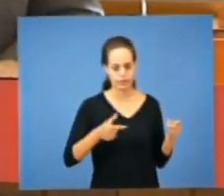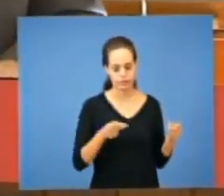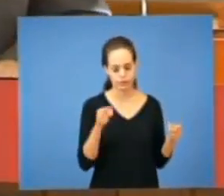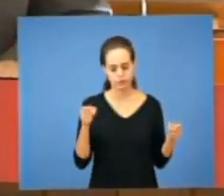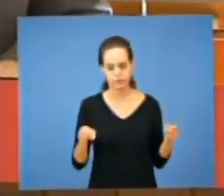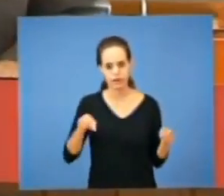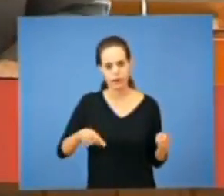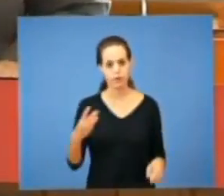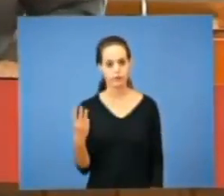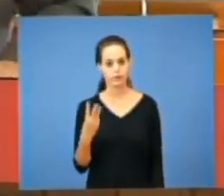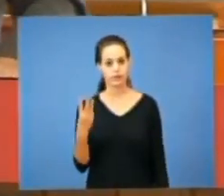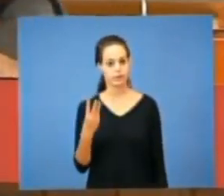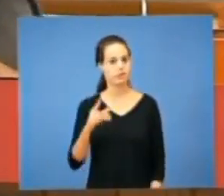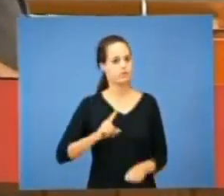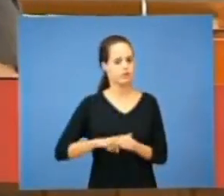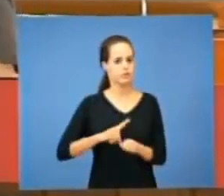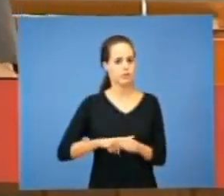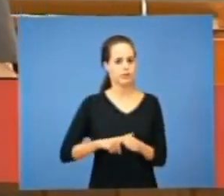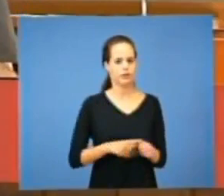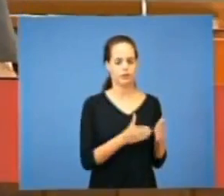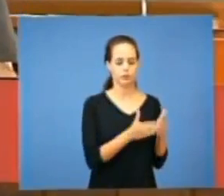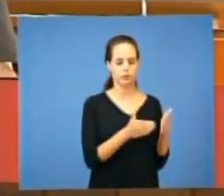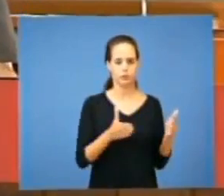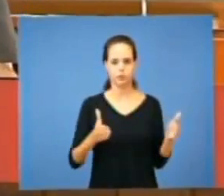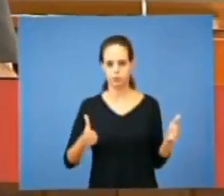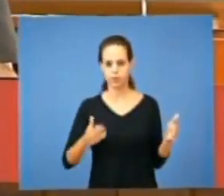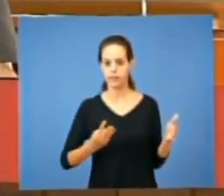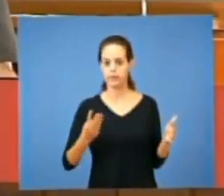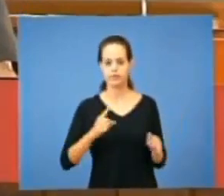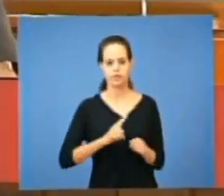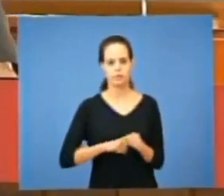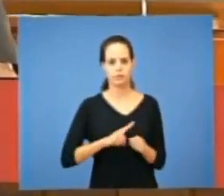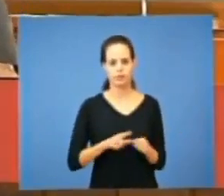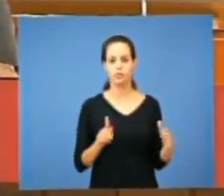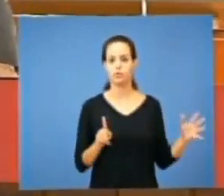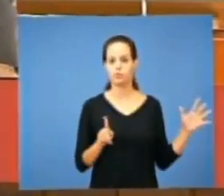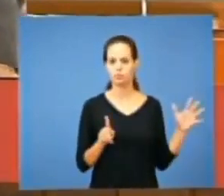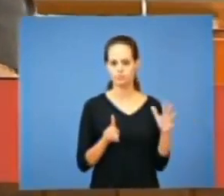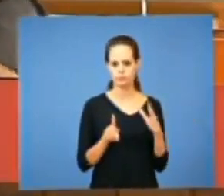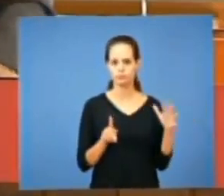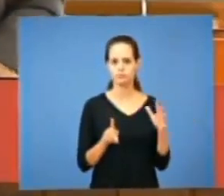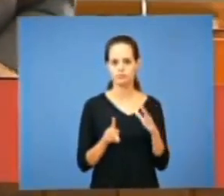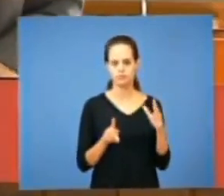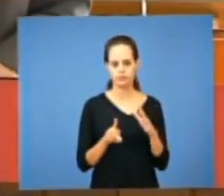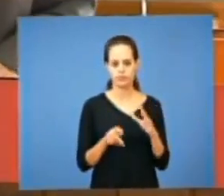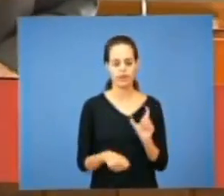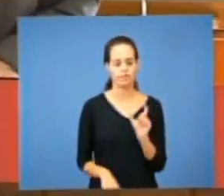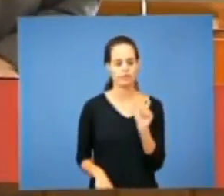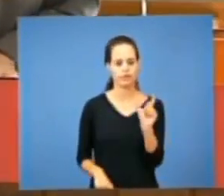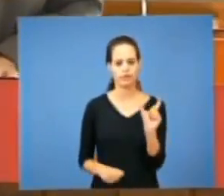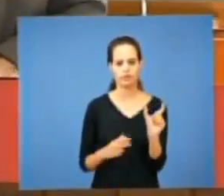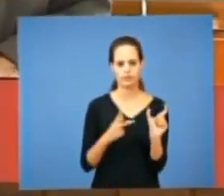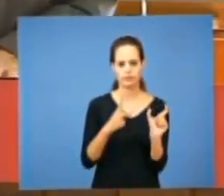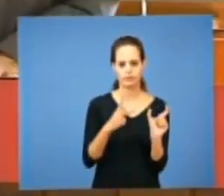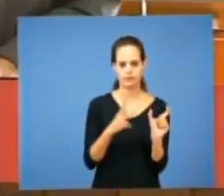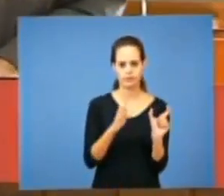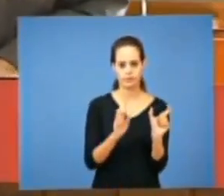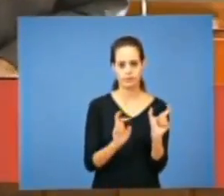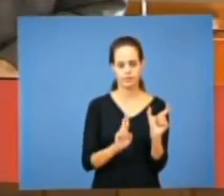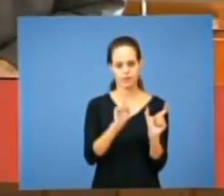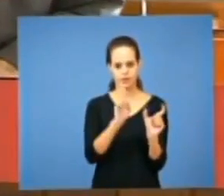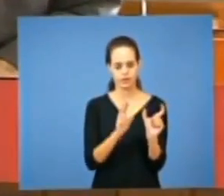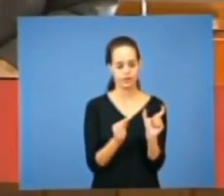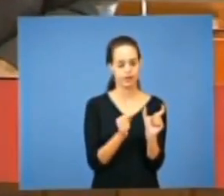minutes, is a church of Pergamum. The word Pergamum is related to per,